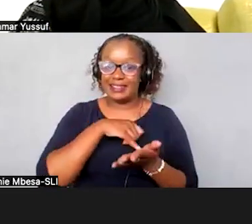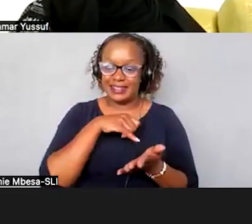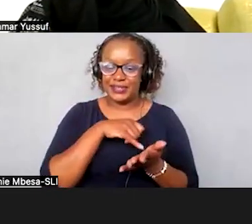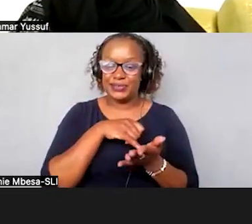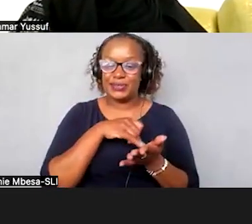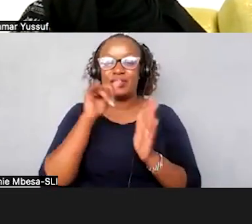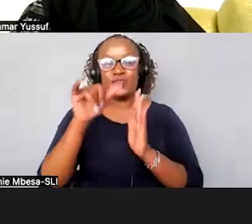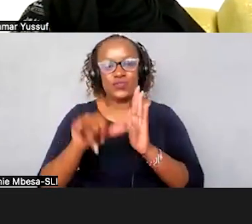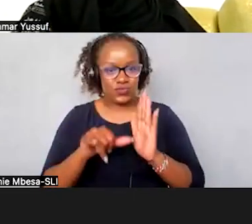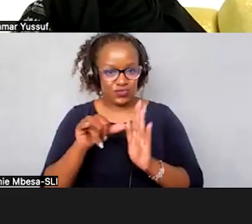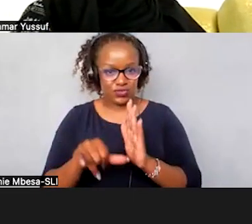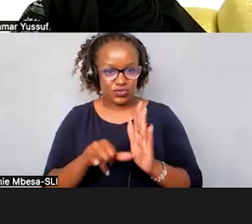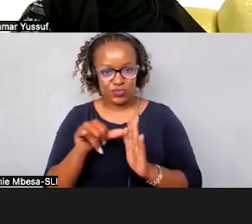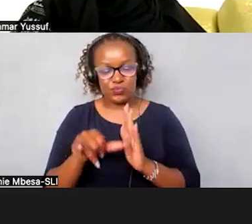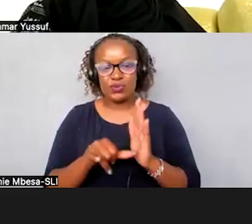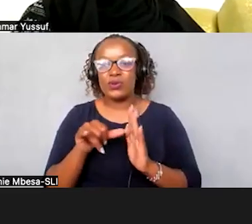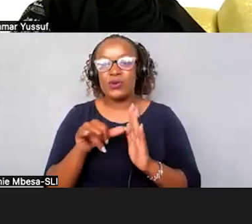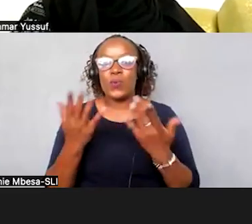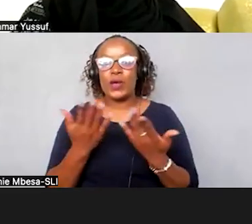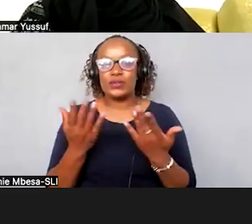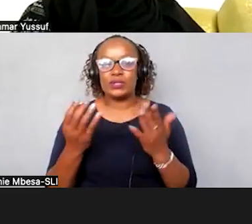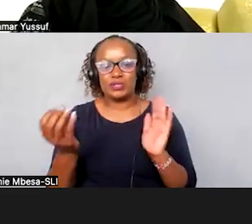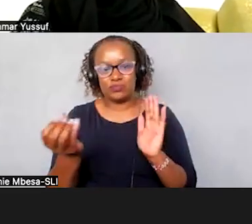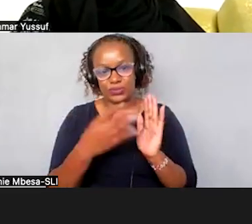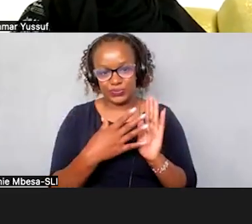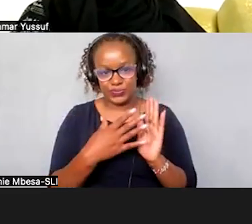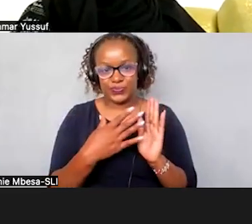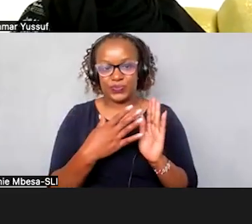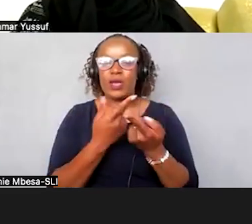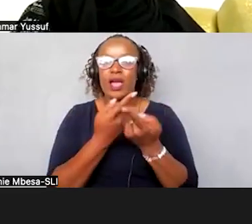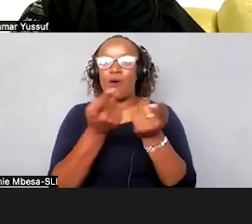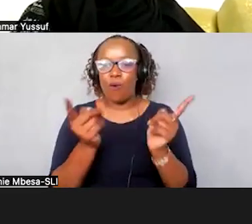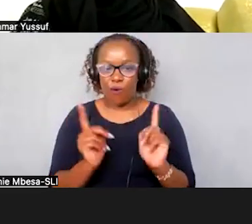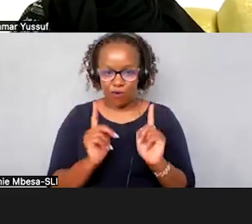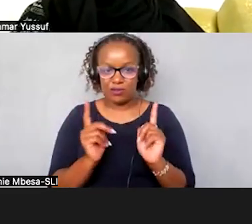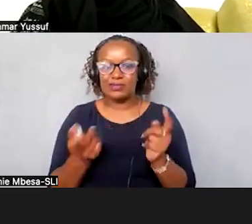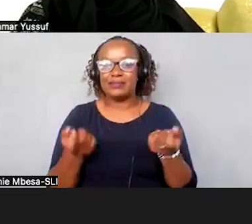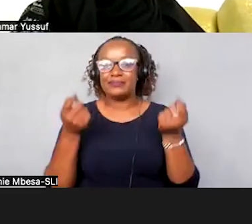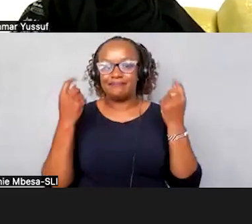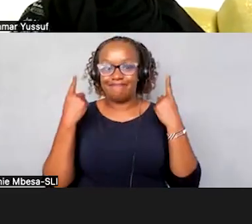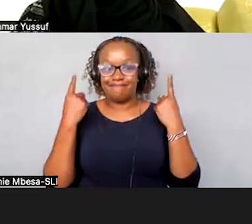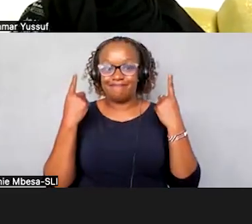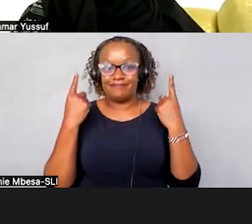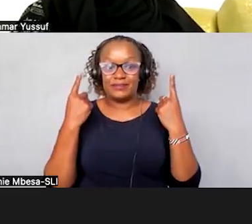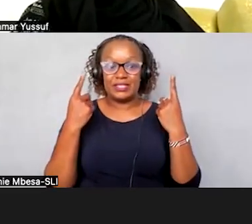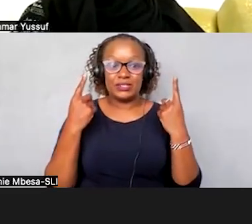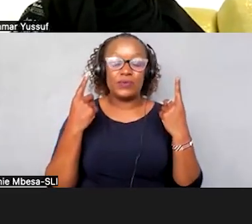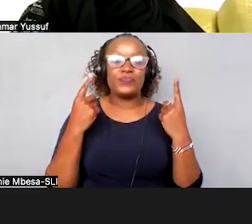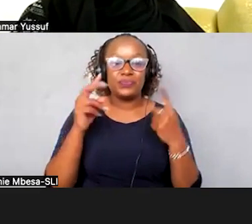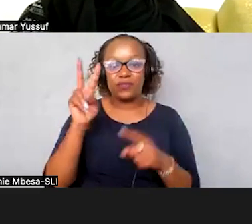YouTube where this will be posted so that we are all on the same page. So yeah, Viola will be posting